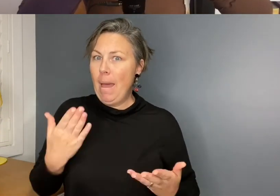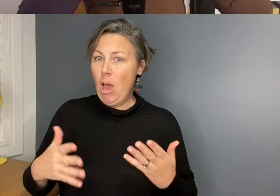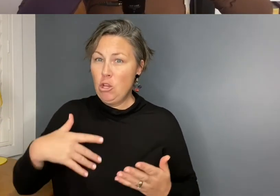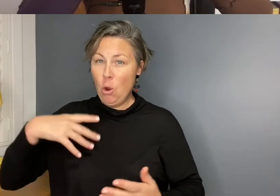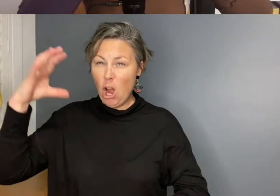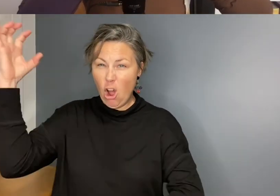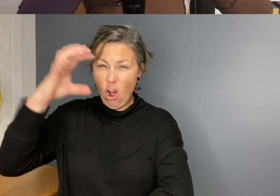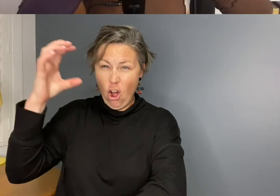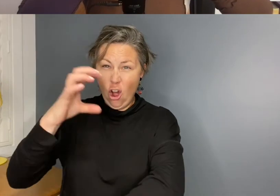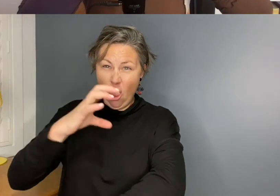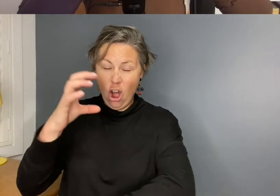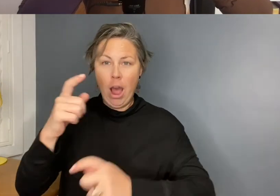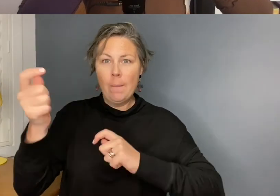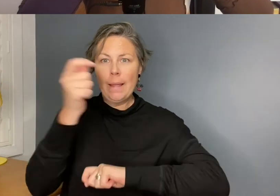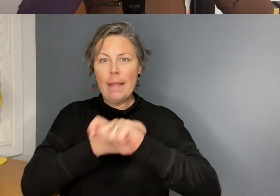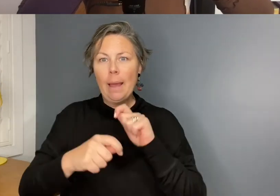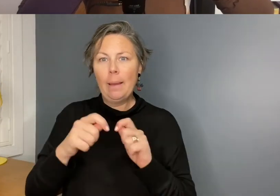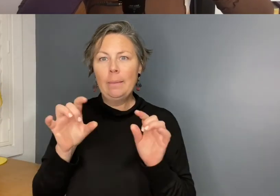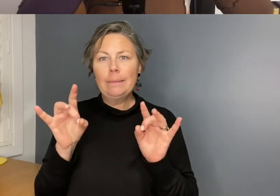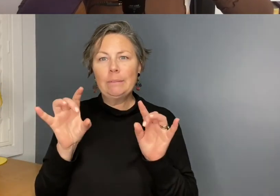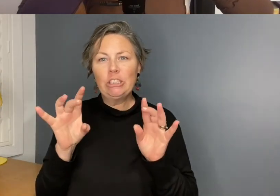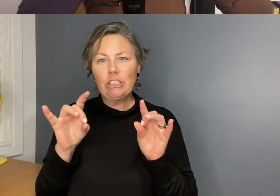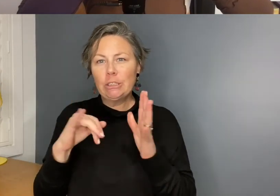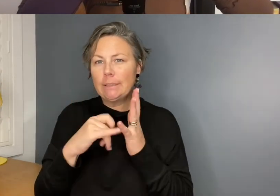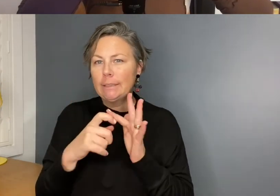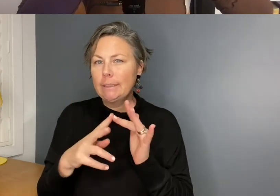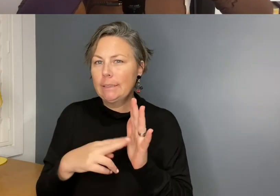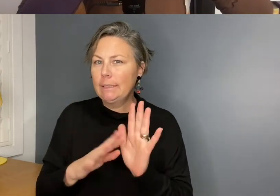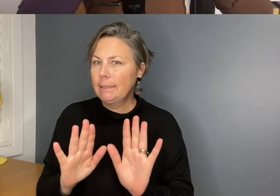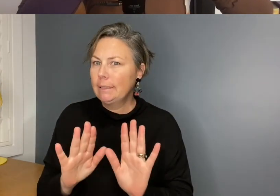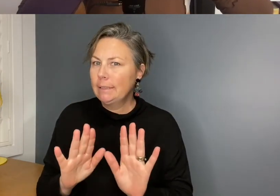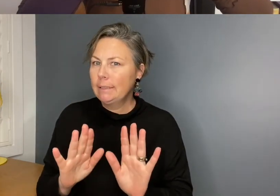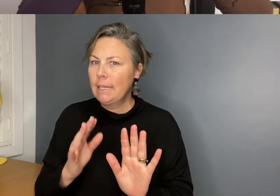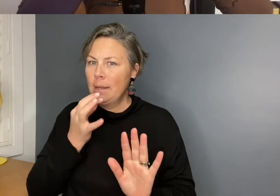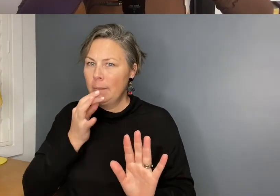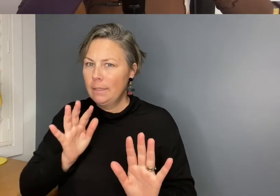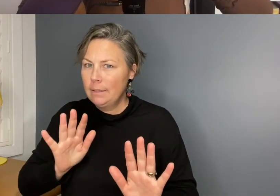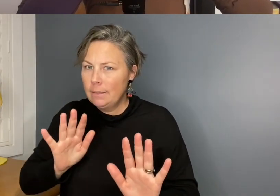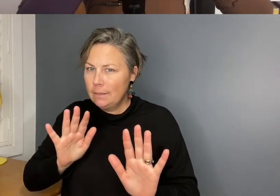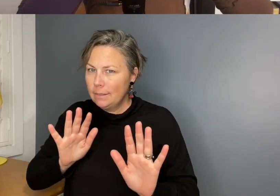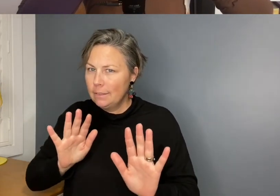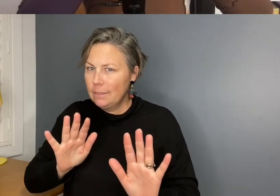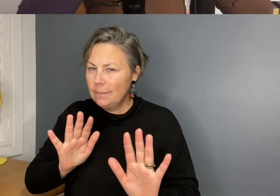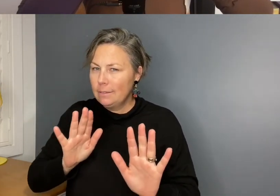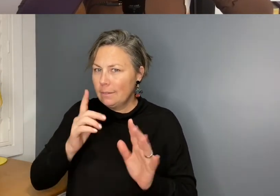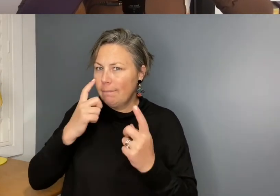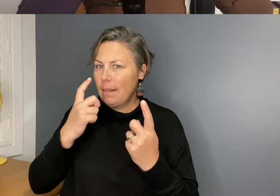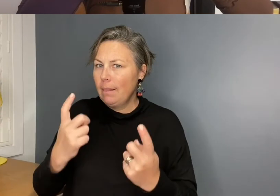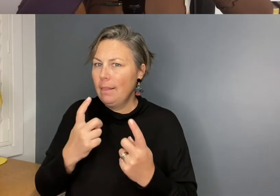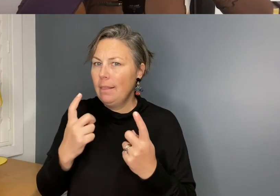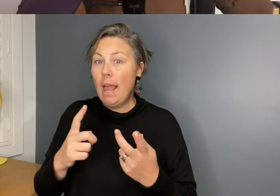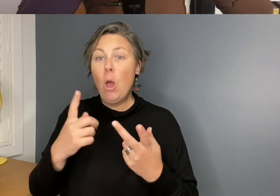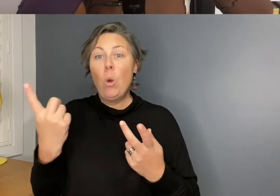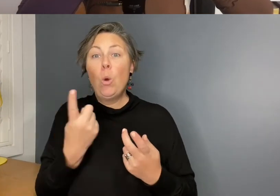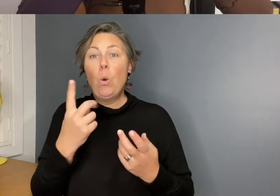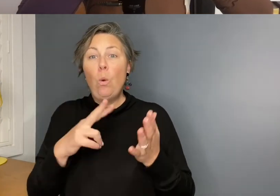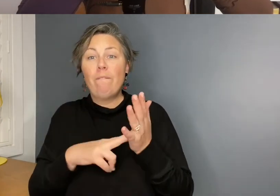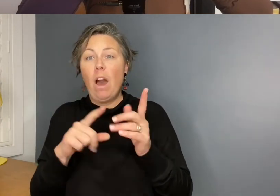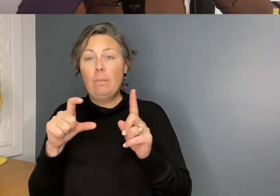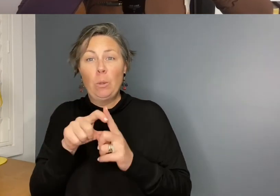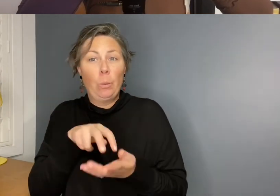Australia. Exactly. Everyone's in Australia, frightened of it. that is a dance we're always dancing with. And, vitamin D deficiency